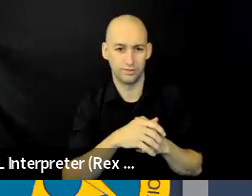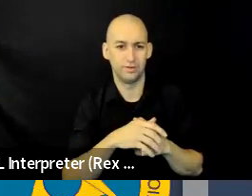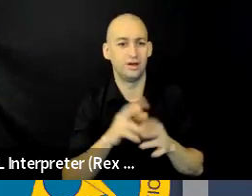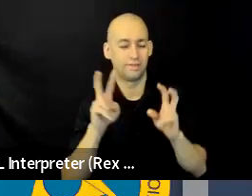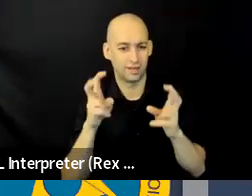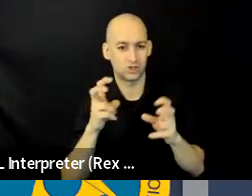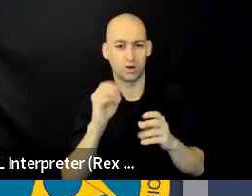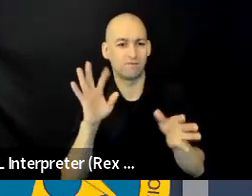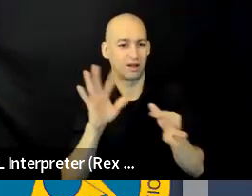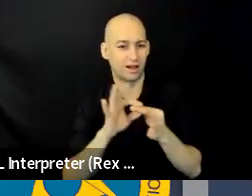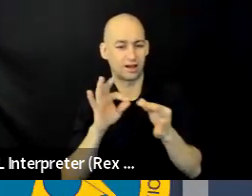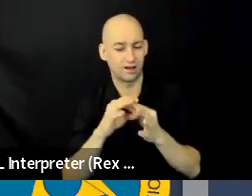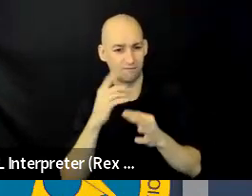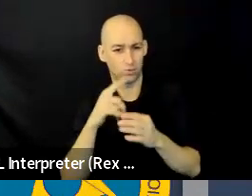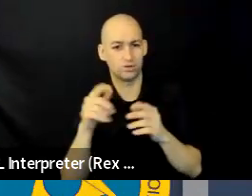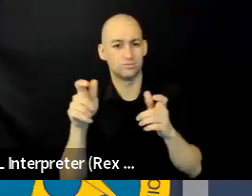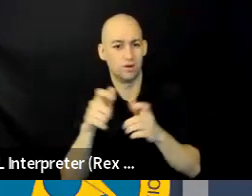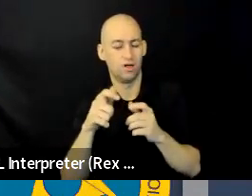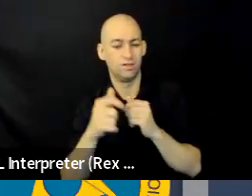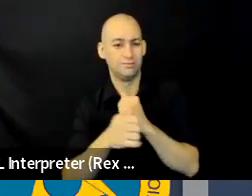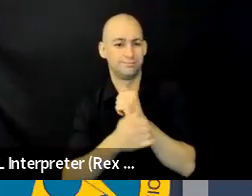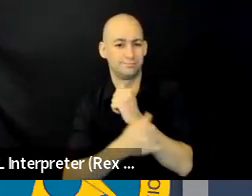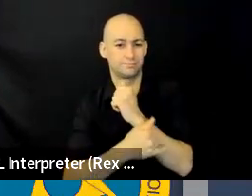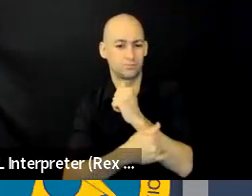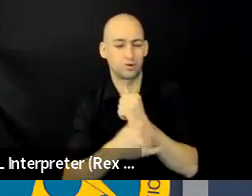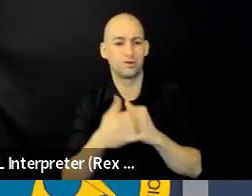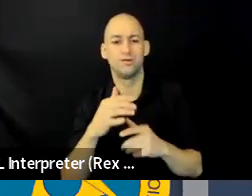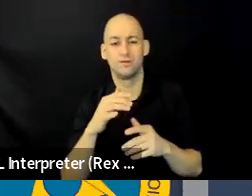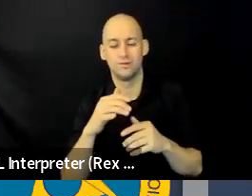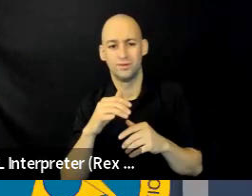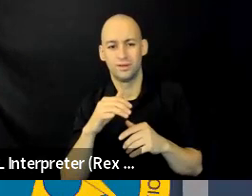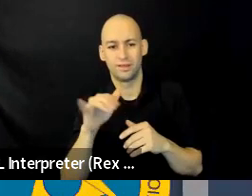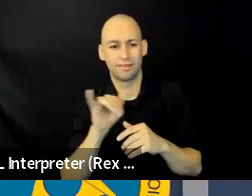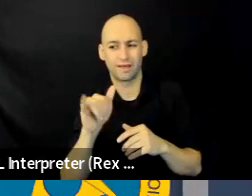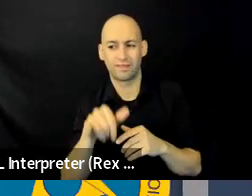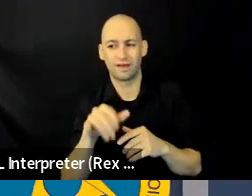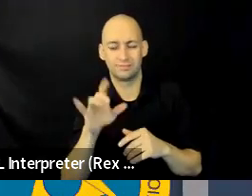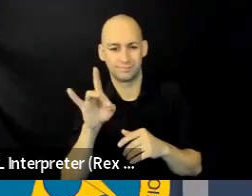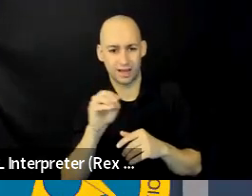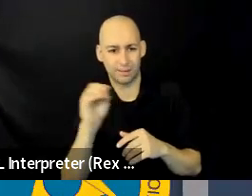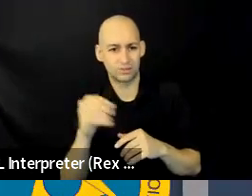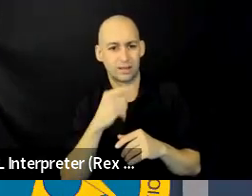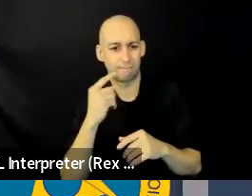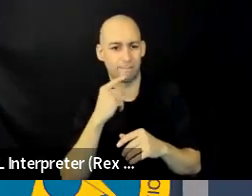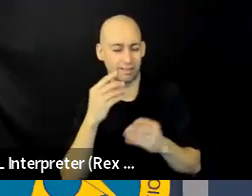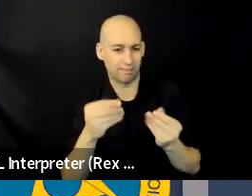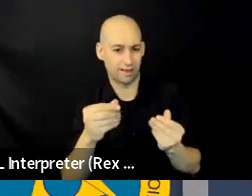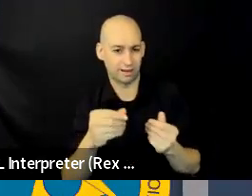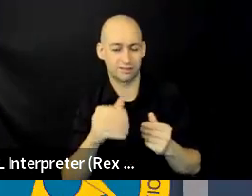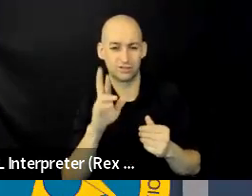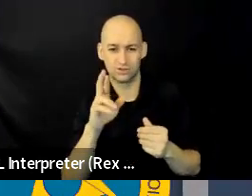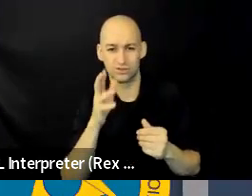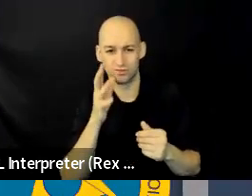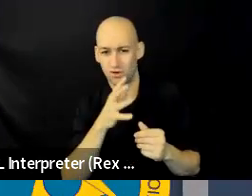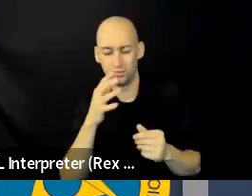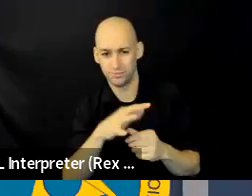of connectivity for a small rural community like Del Norte, 28,000 people, 80% public land, UNESCO World